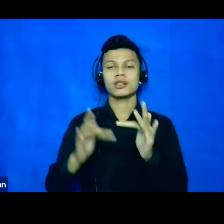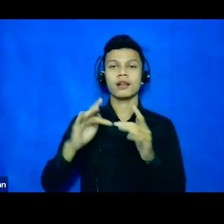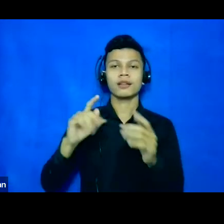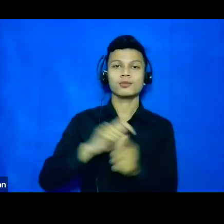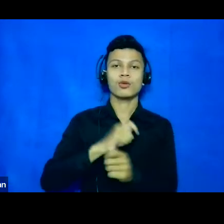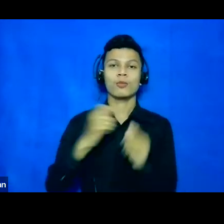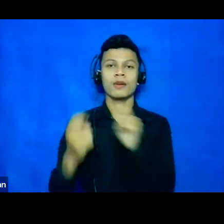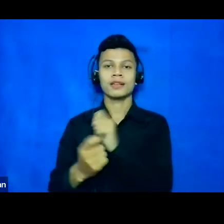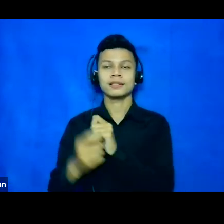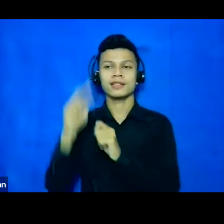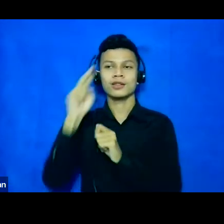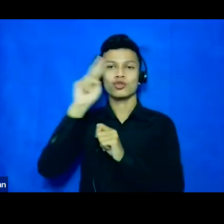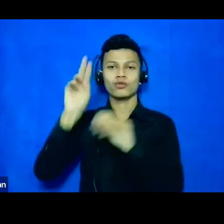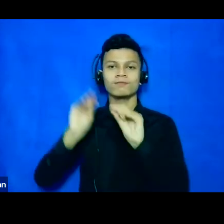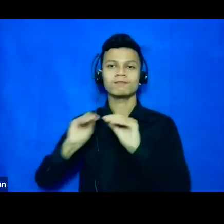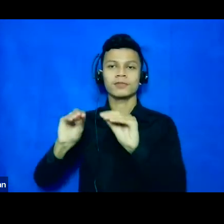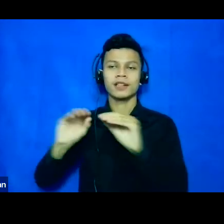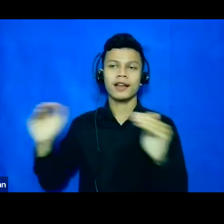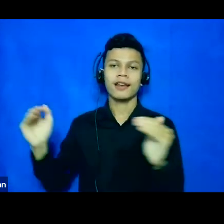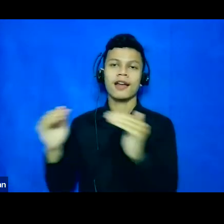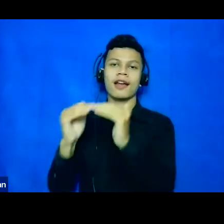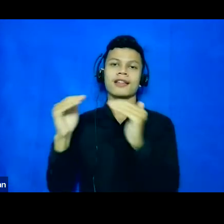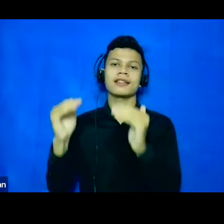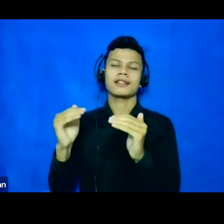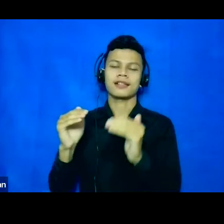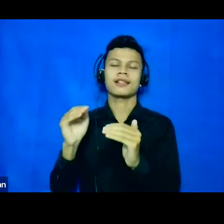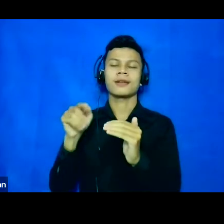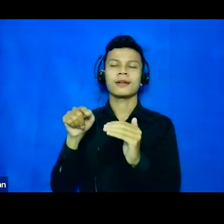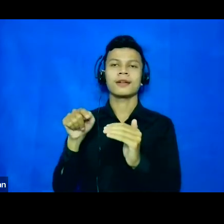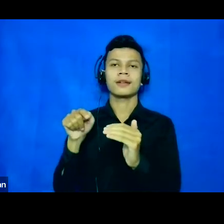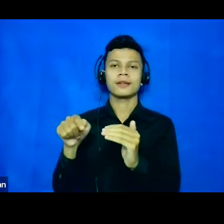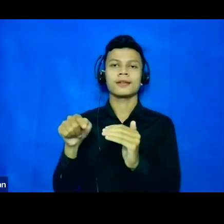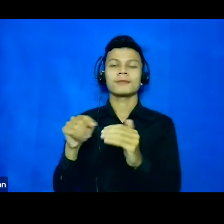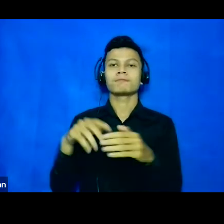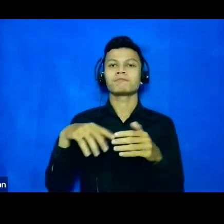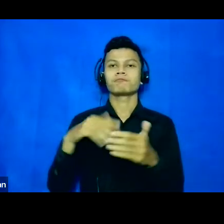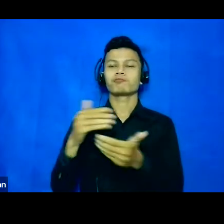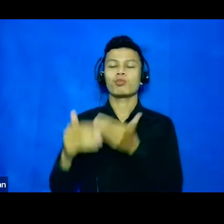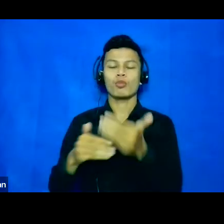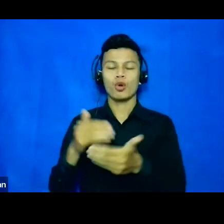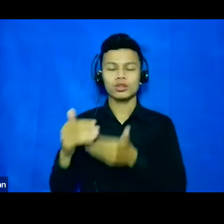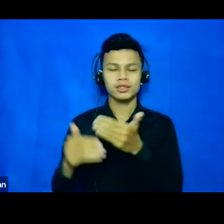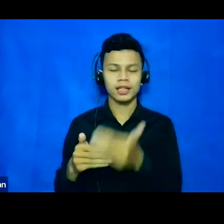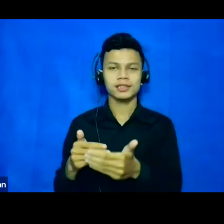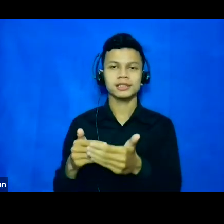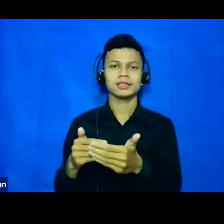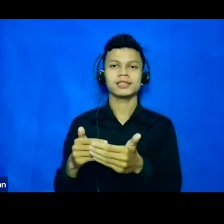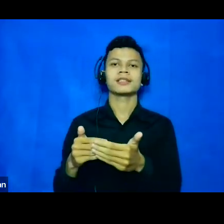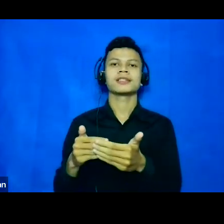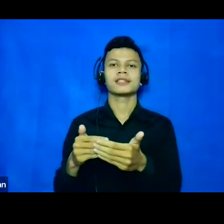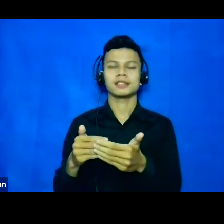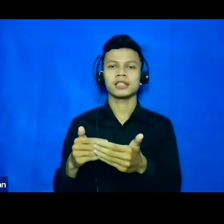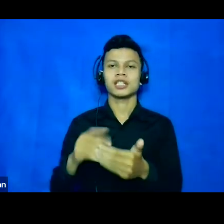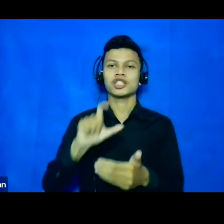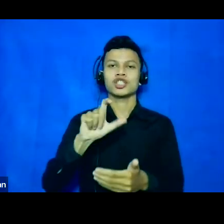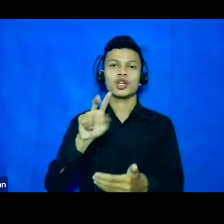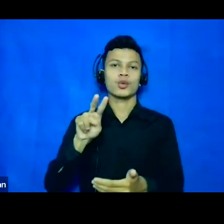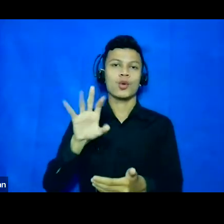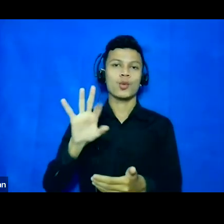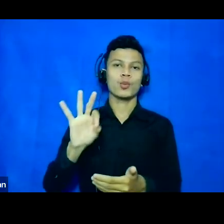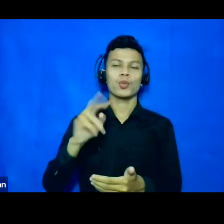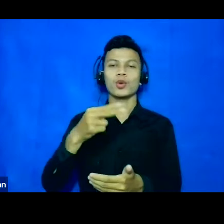education. As part of the process of Civil 20 Presidency of Indonesia 2022,